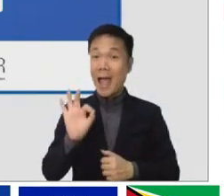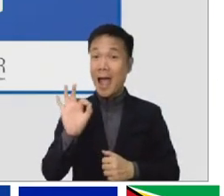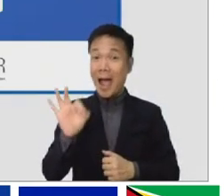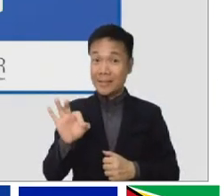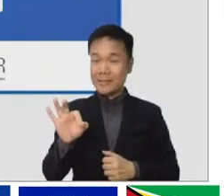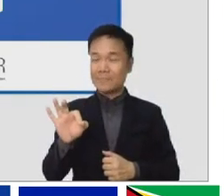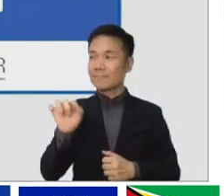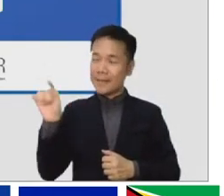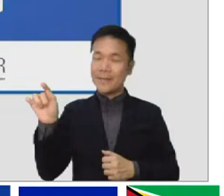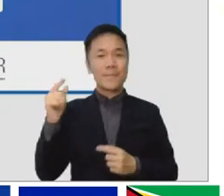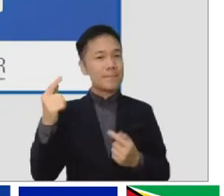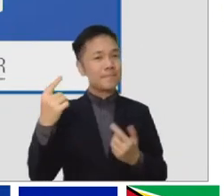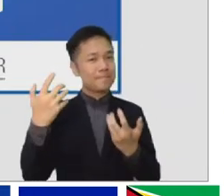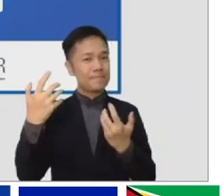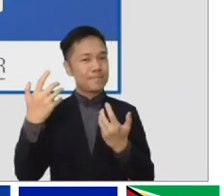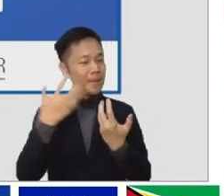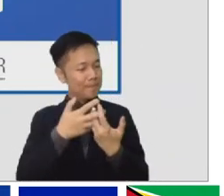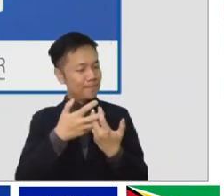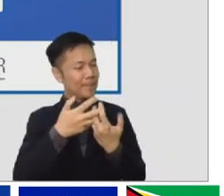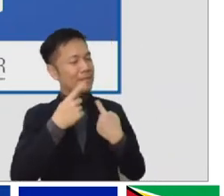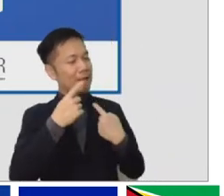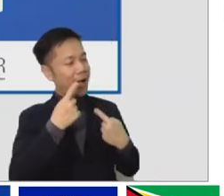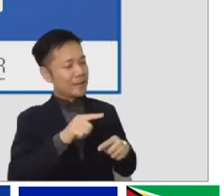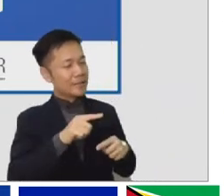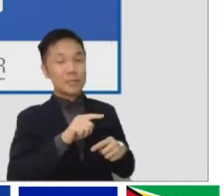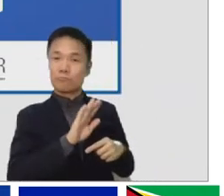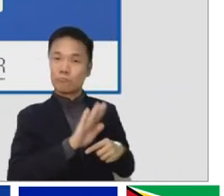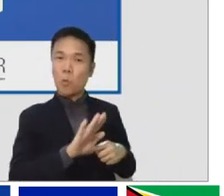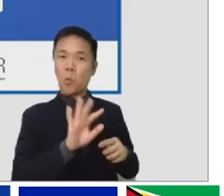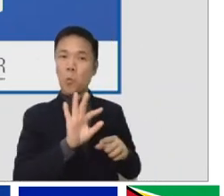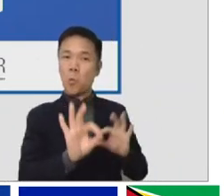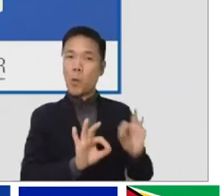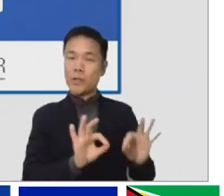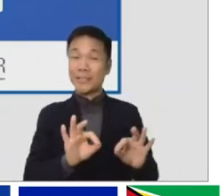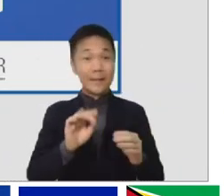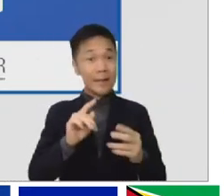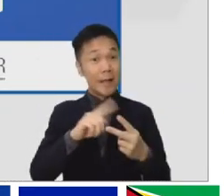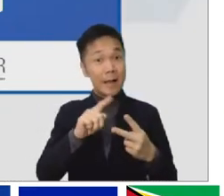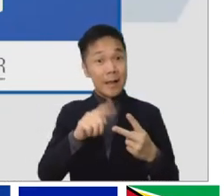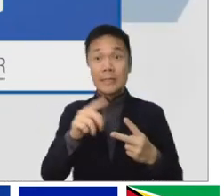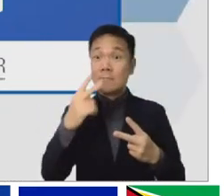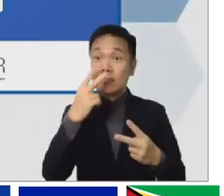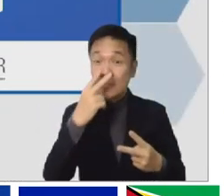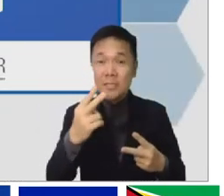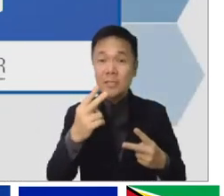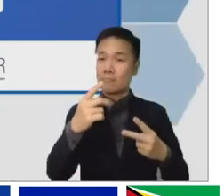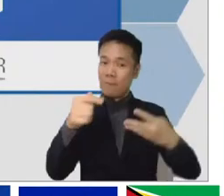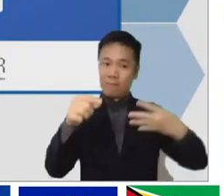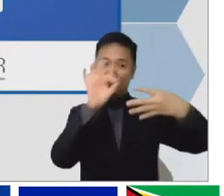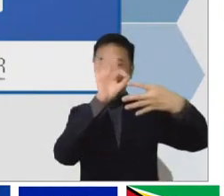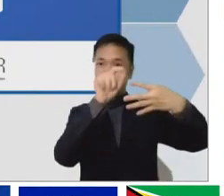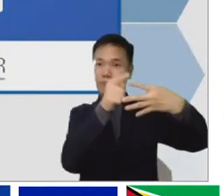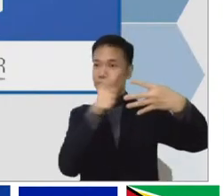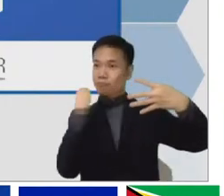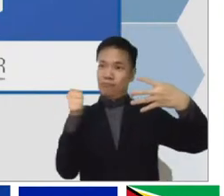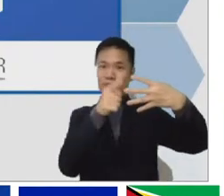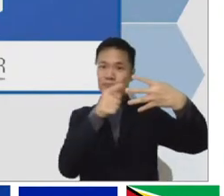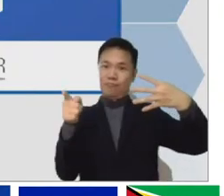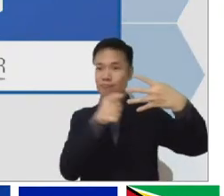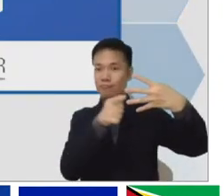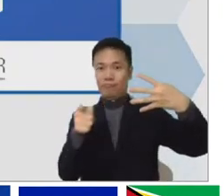to look at the results of the questions, and so that as they